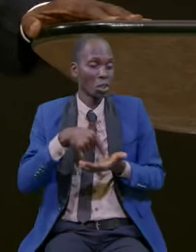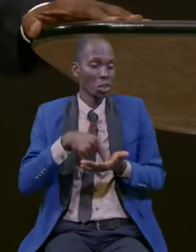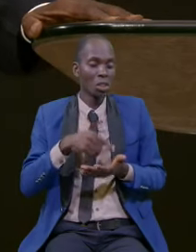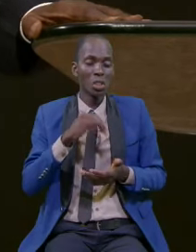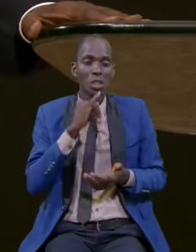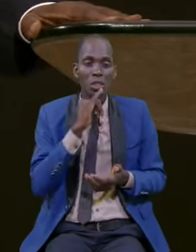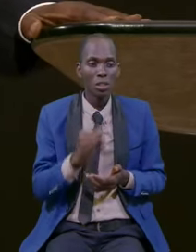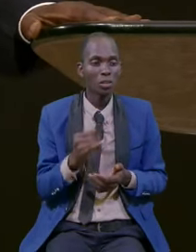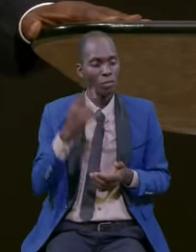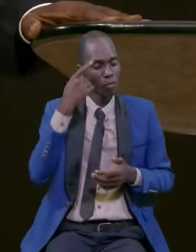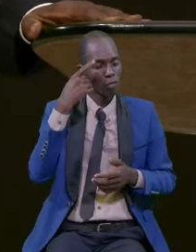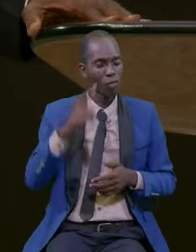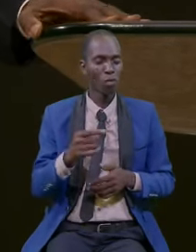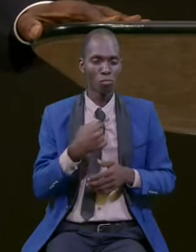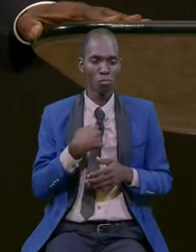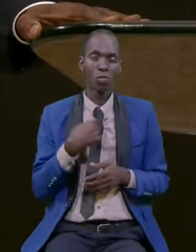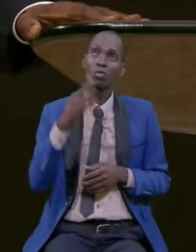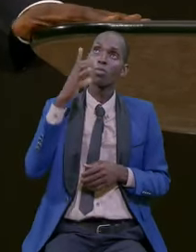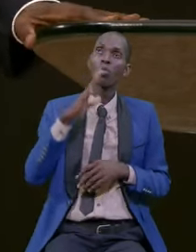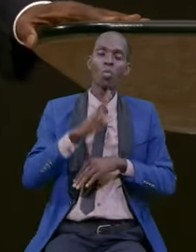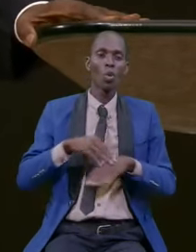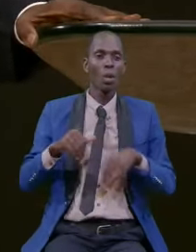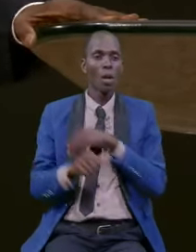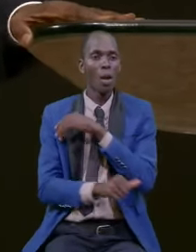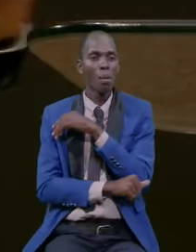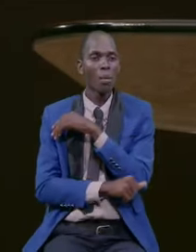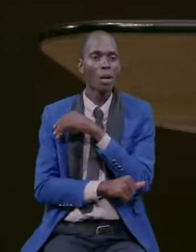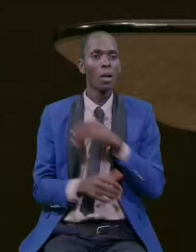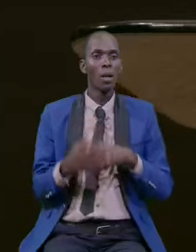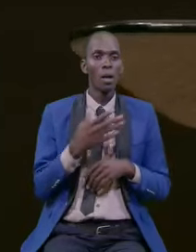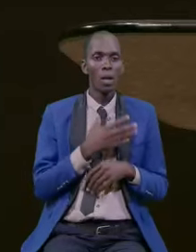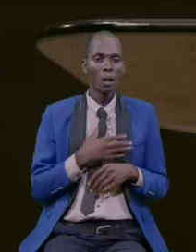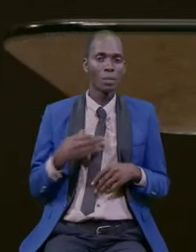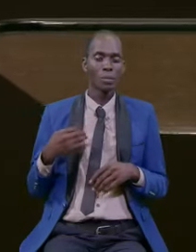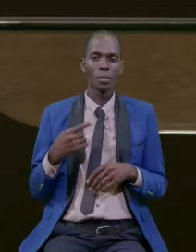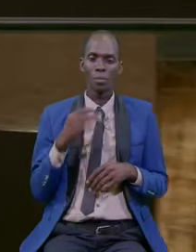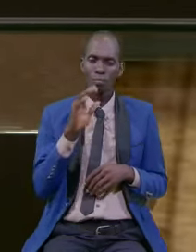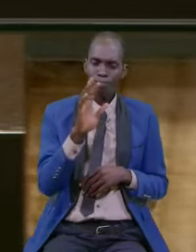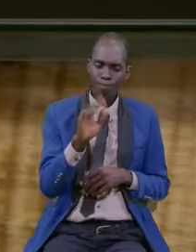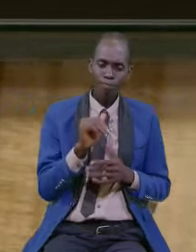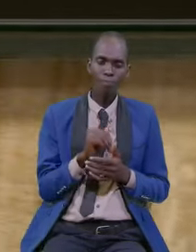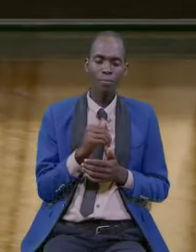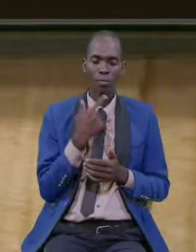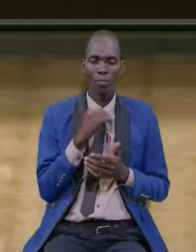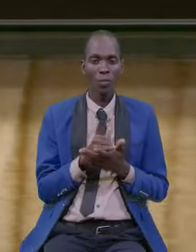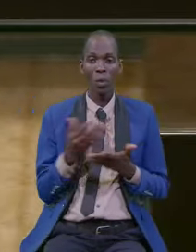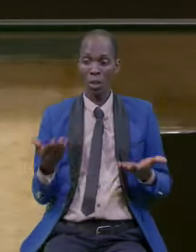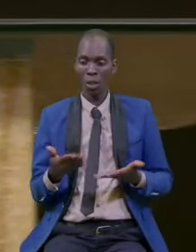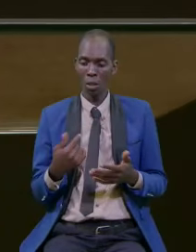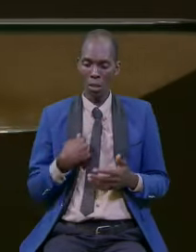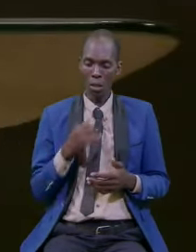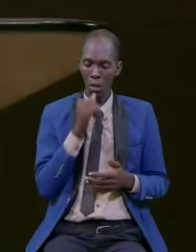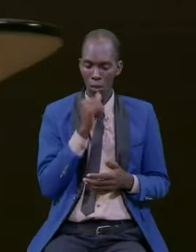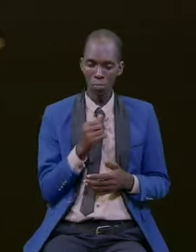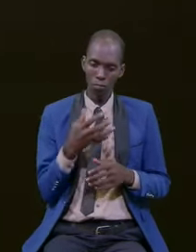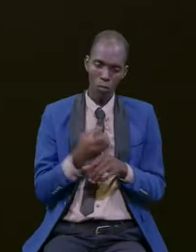after Ishmael had been sent away. And God said, Abraham, he said, yes, here am I. Take that your